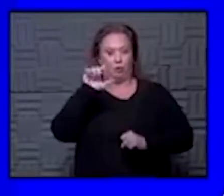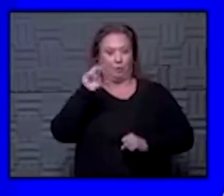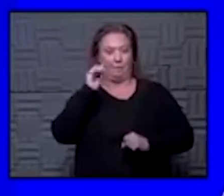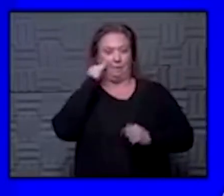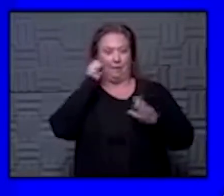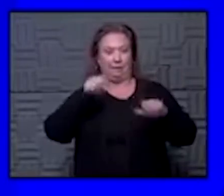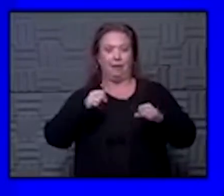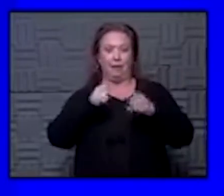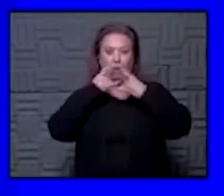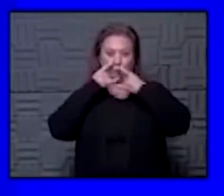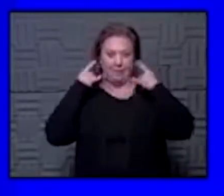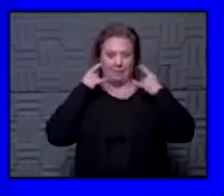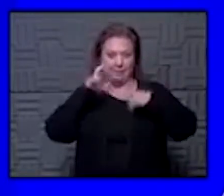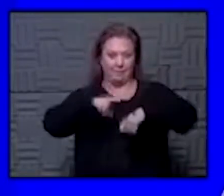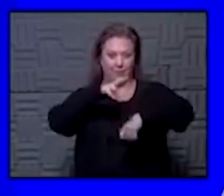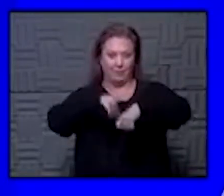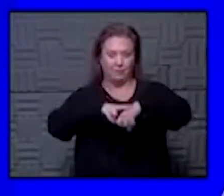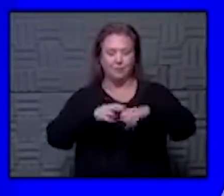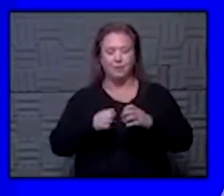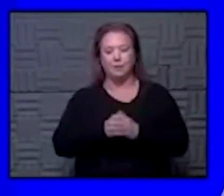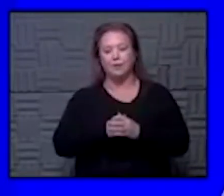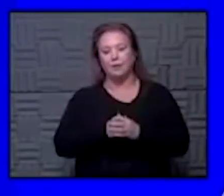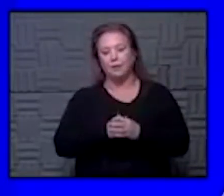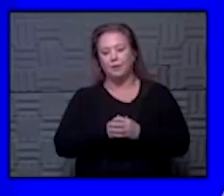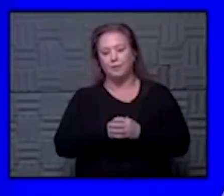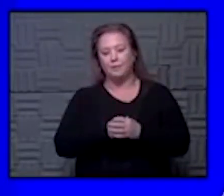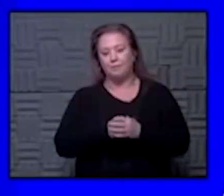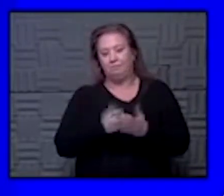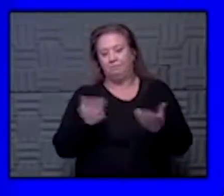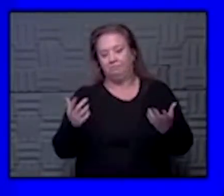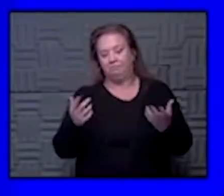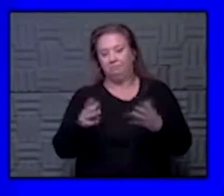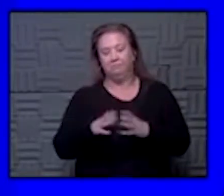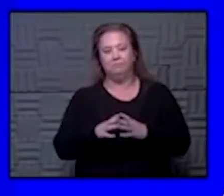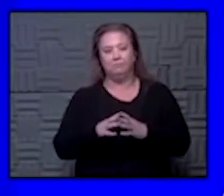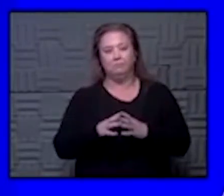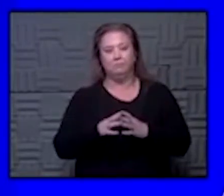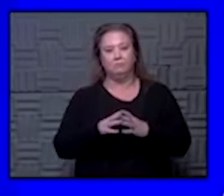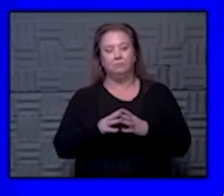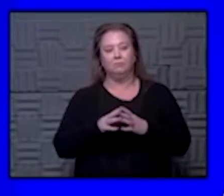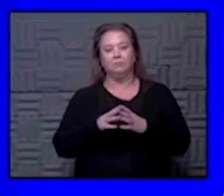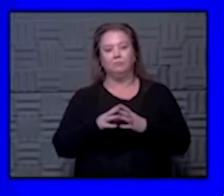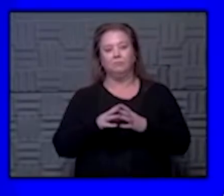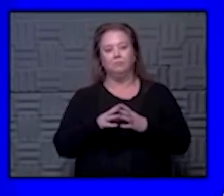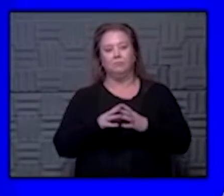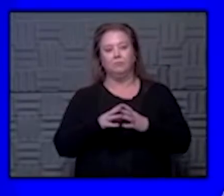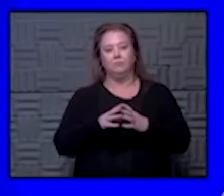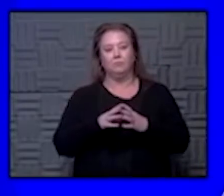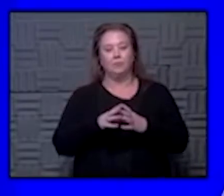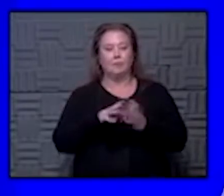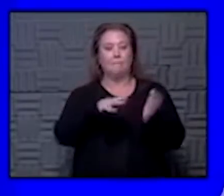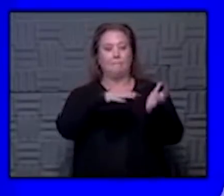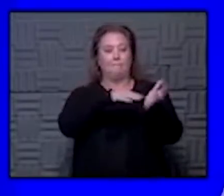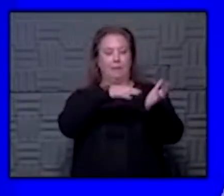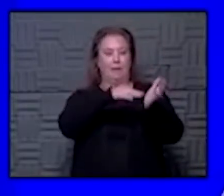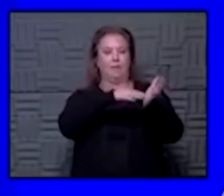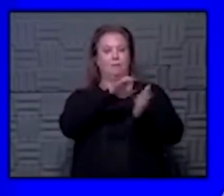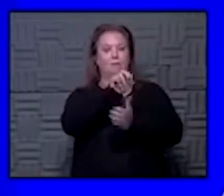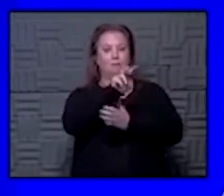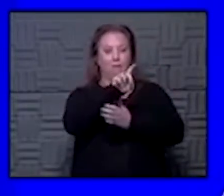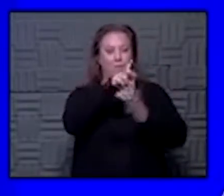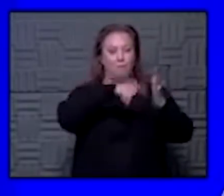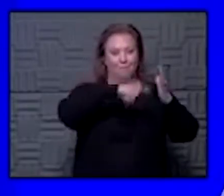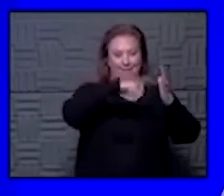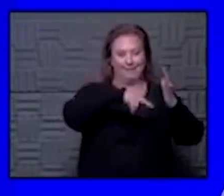with a mask, of course. But then it's otherwise just doing, aside from medical and COVID reading,